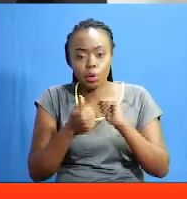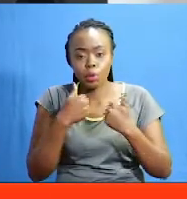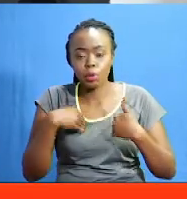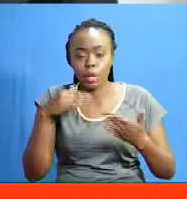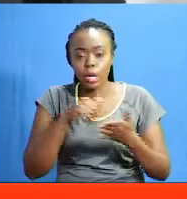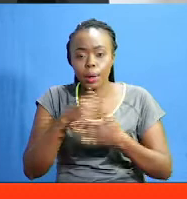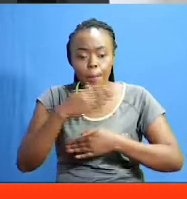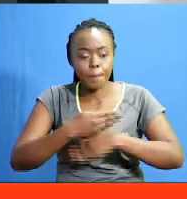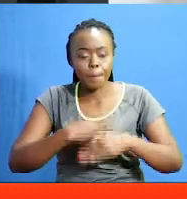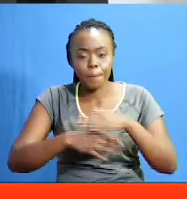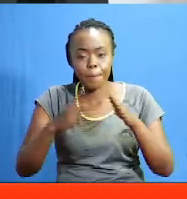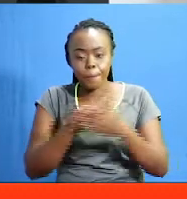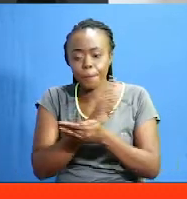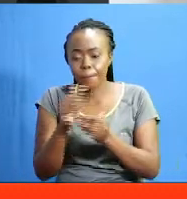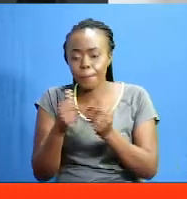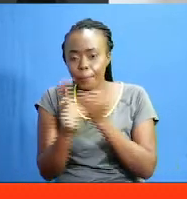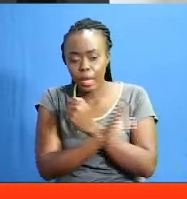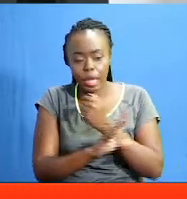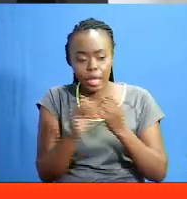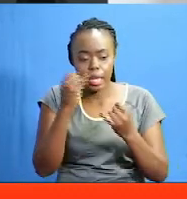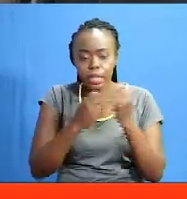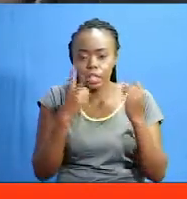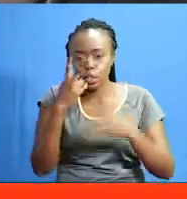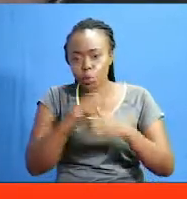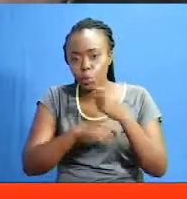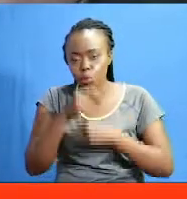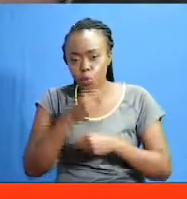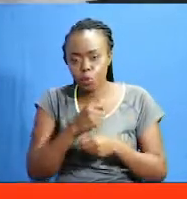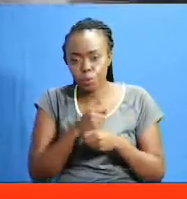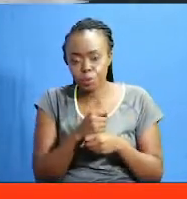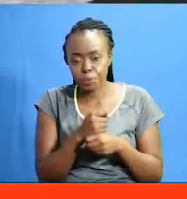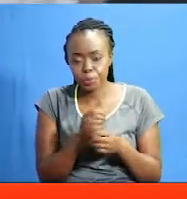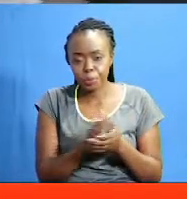locust menace that debilitated parts of the country in the last 2 years.